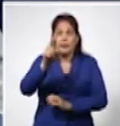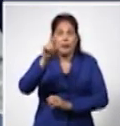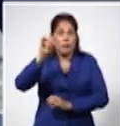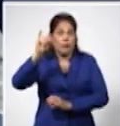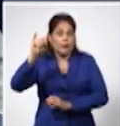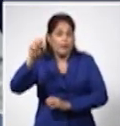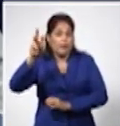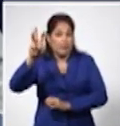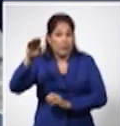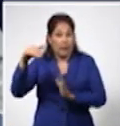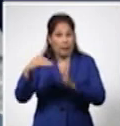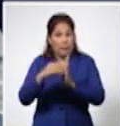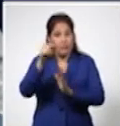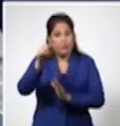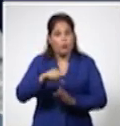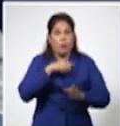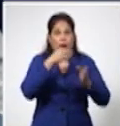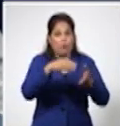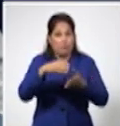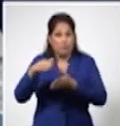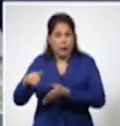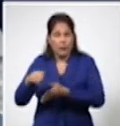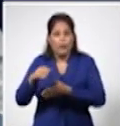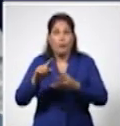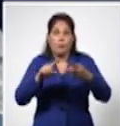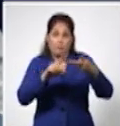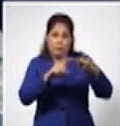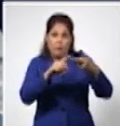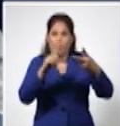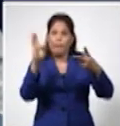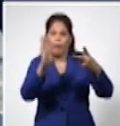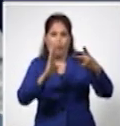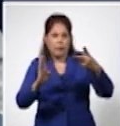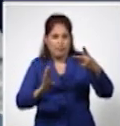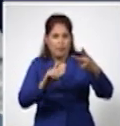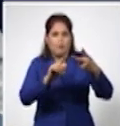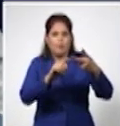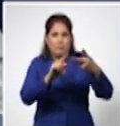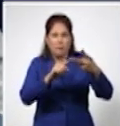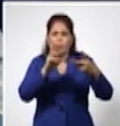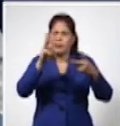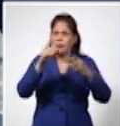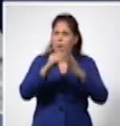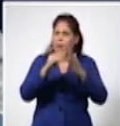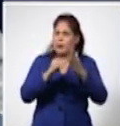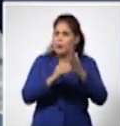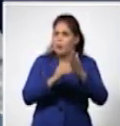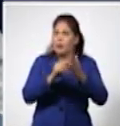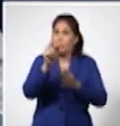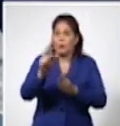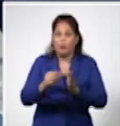fatalities. Then India with over 2 million confirmed cases and